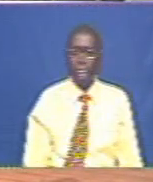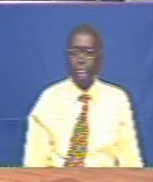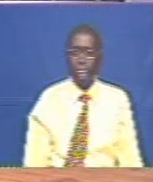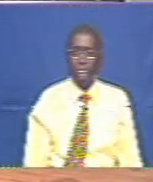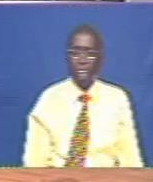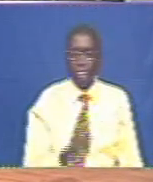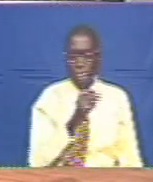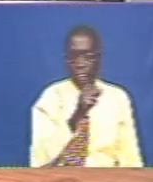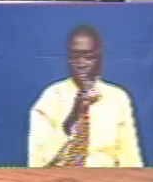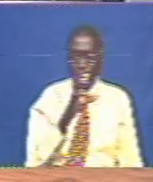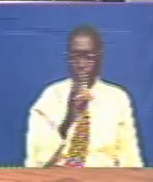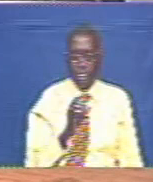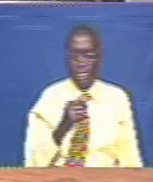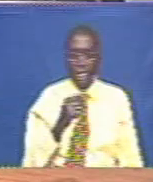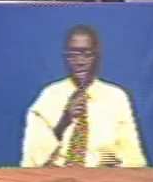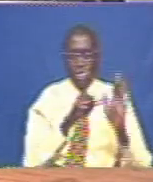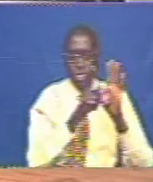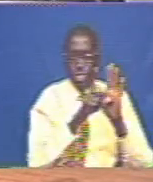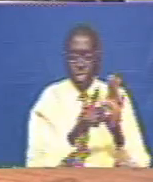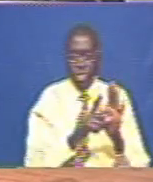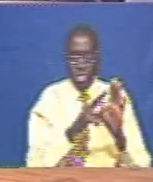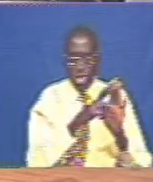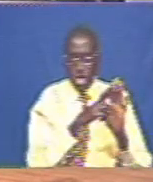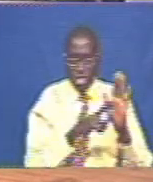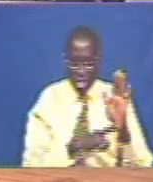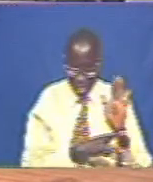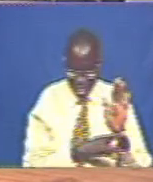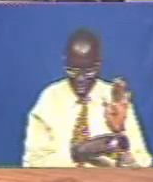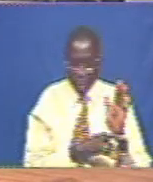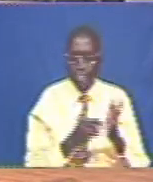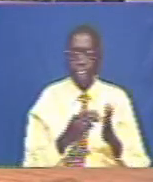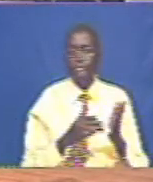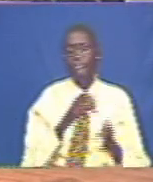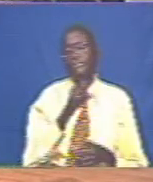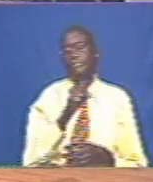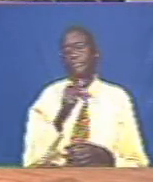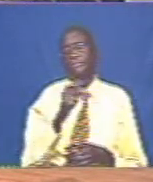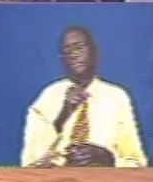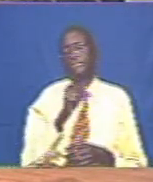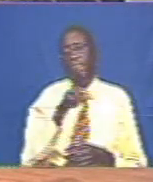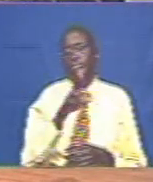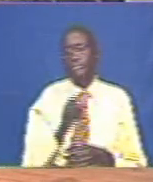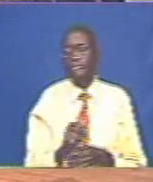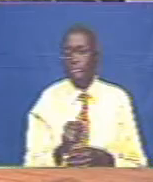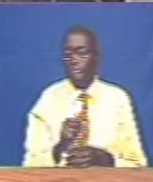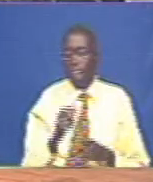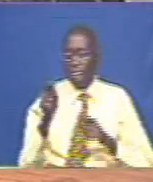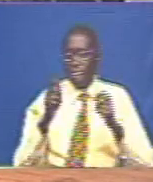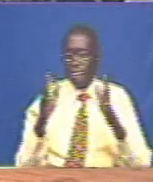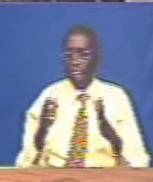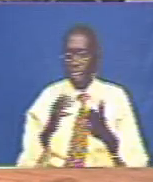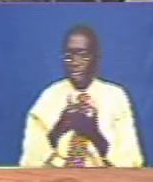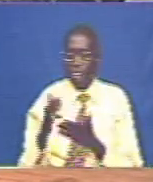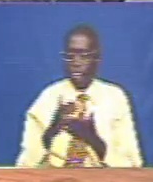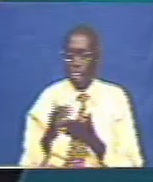SACCOs are guided by, you know, regulations, various regulations, you know, some of them with SASRA, the others with the Directorate of Cooperatives.